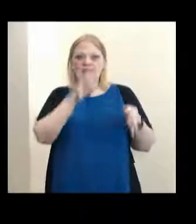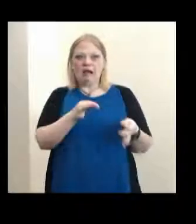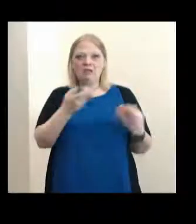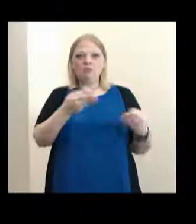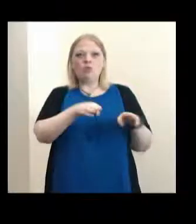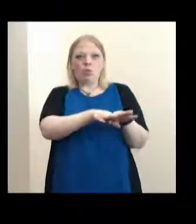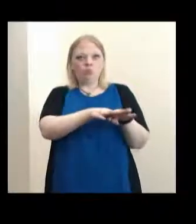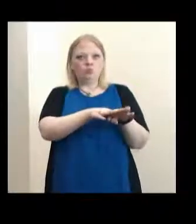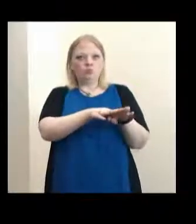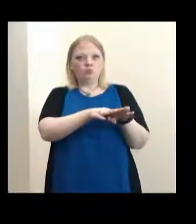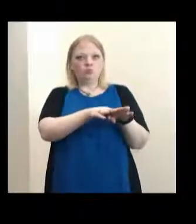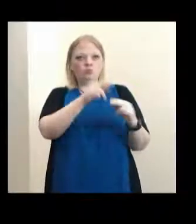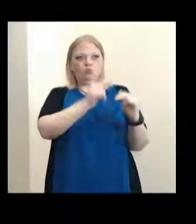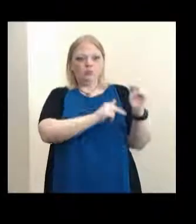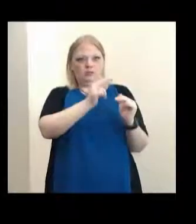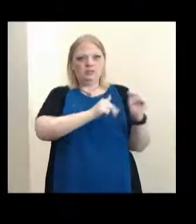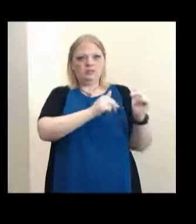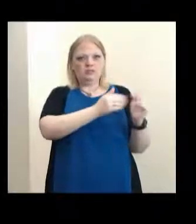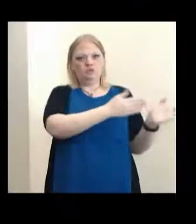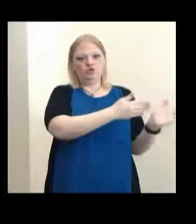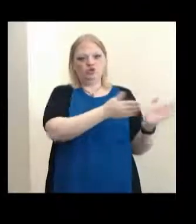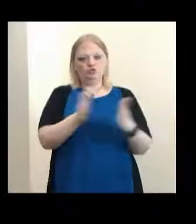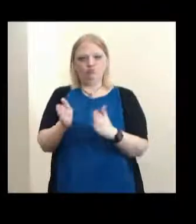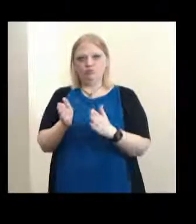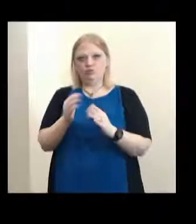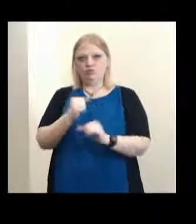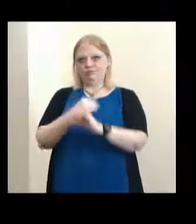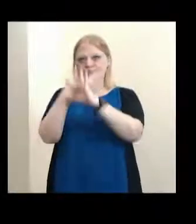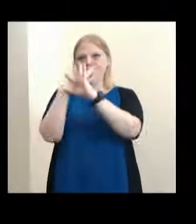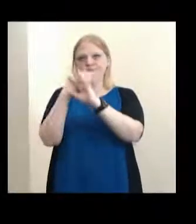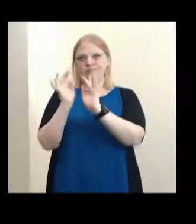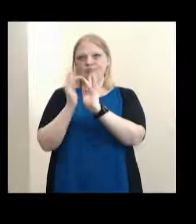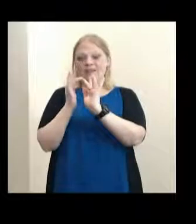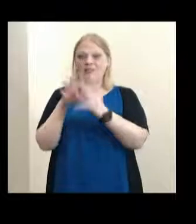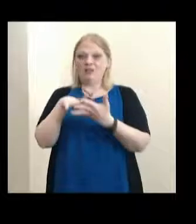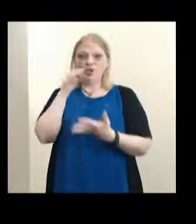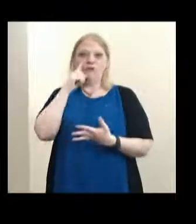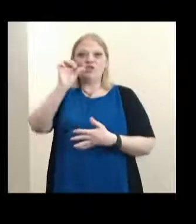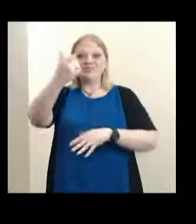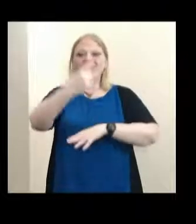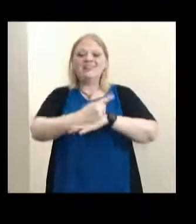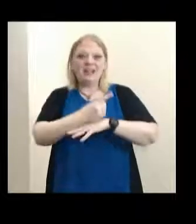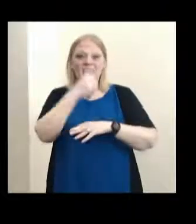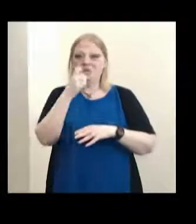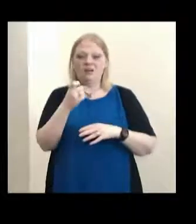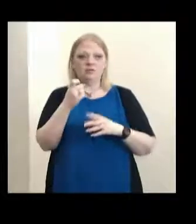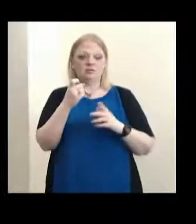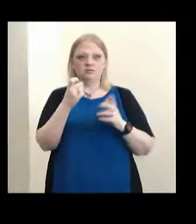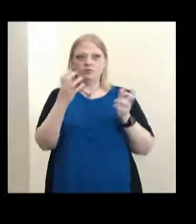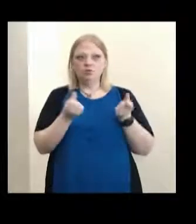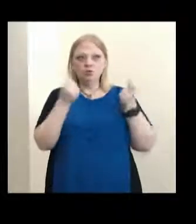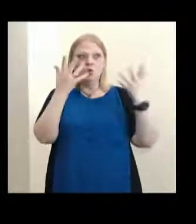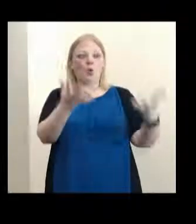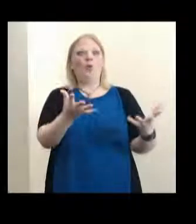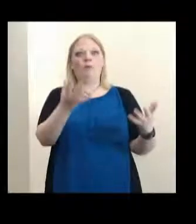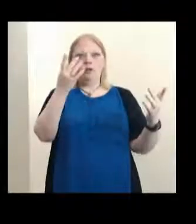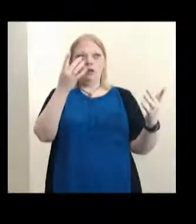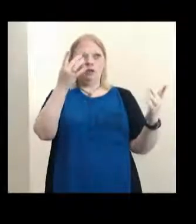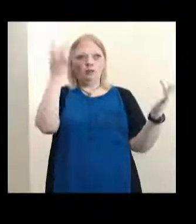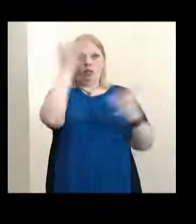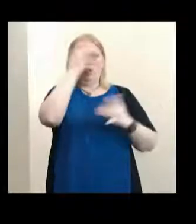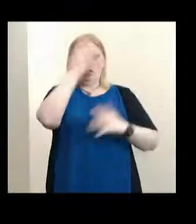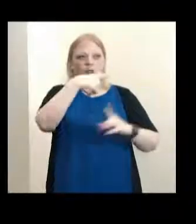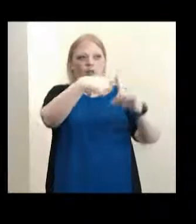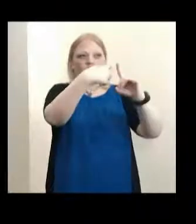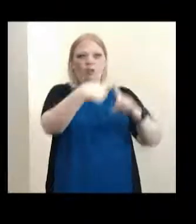their buildings and pivot to online learning for 10 days because of all the disease in the schools.